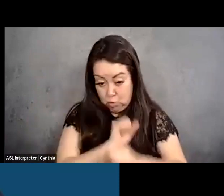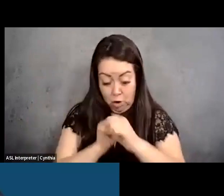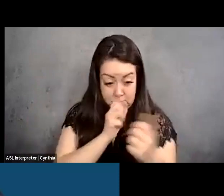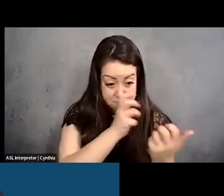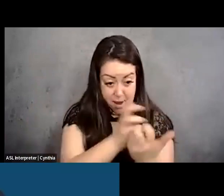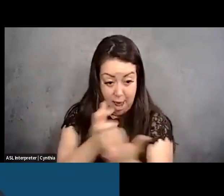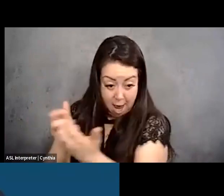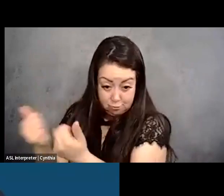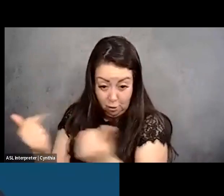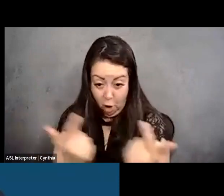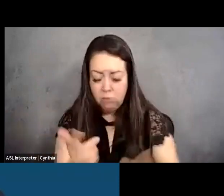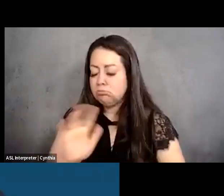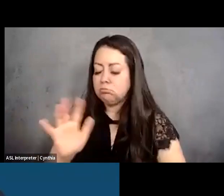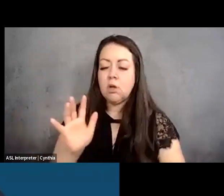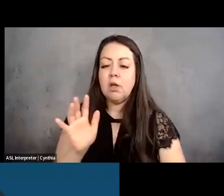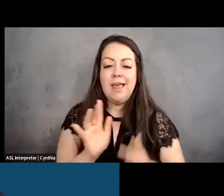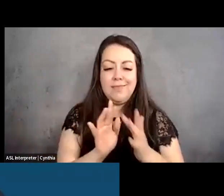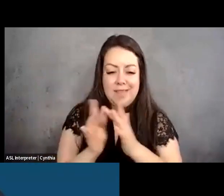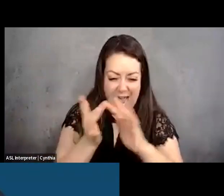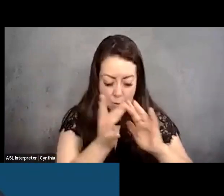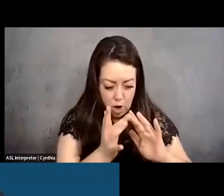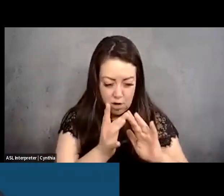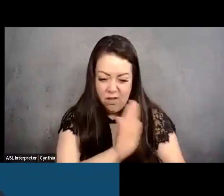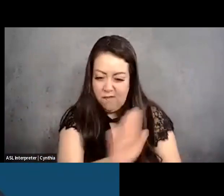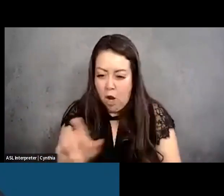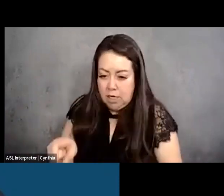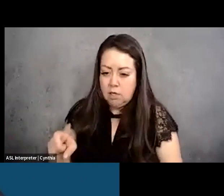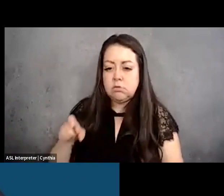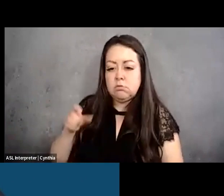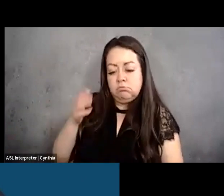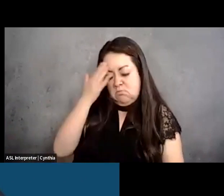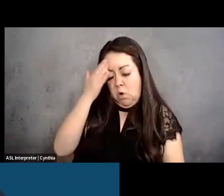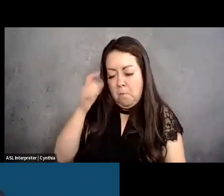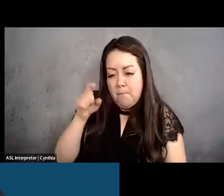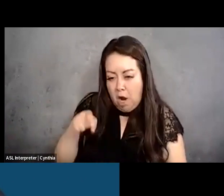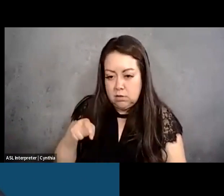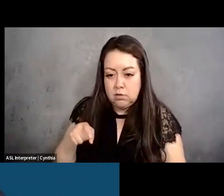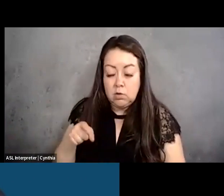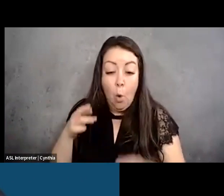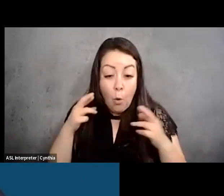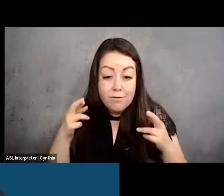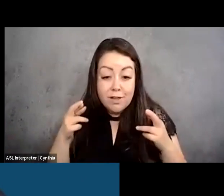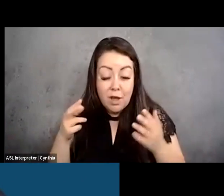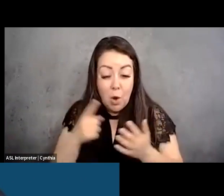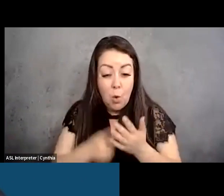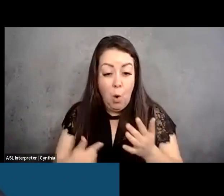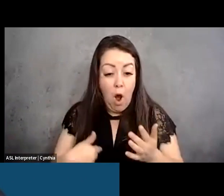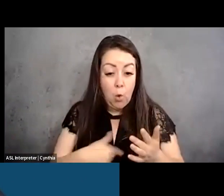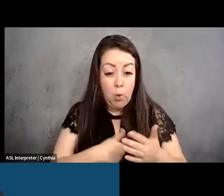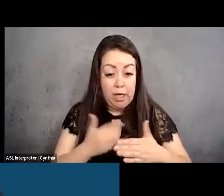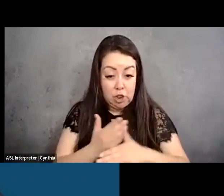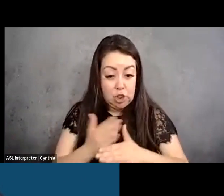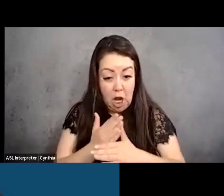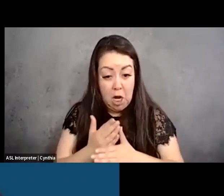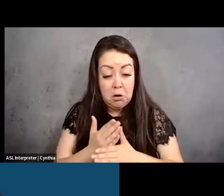your network, knowing their needs. So we hope that some of what was shared today will be helpful to the